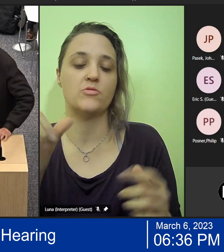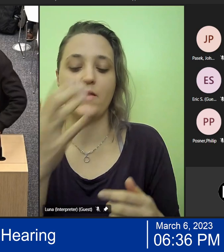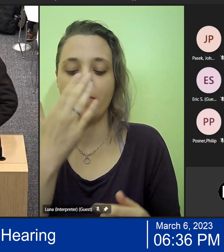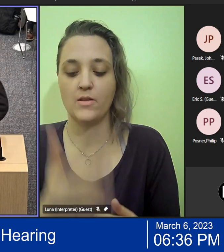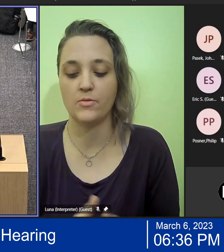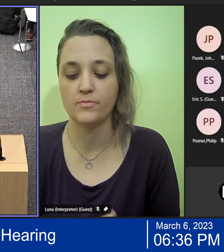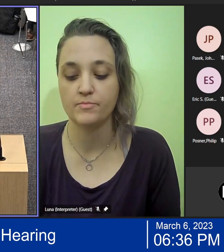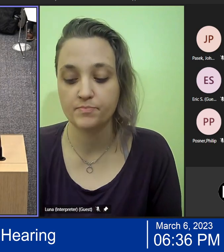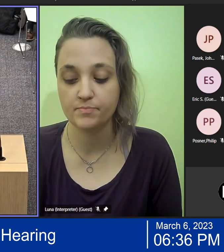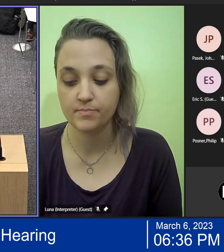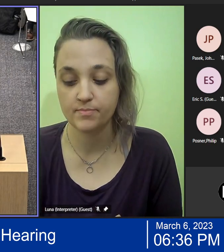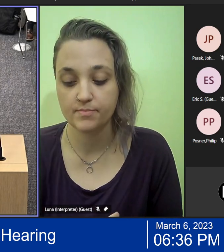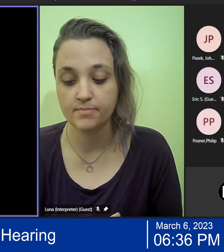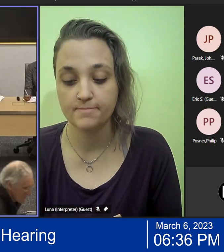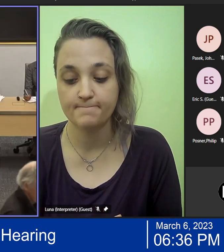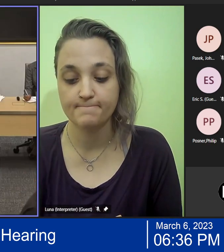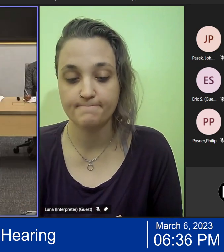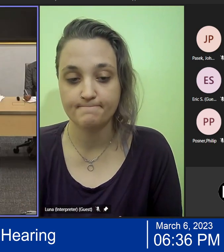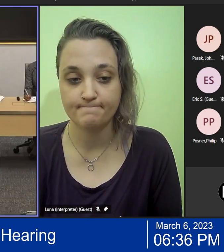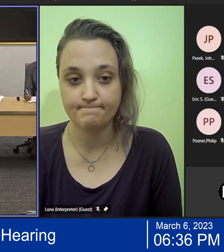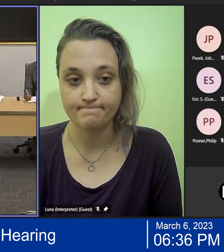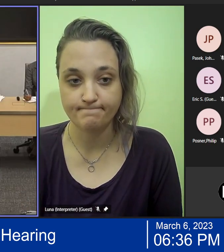intensify our efforts to accomplish that. Thank you.